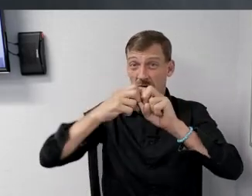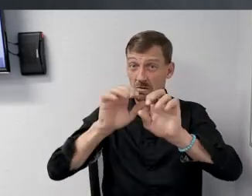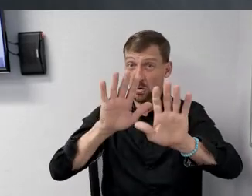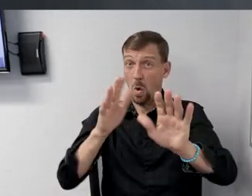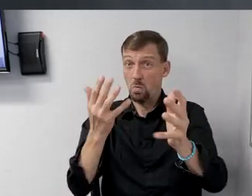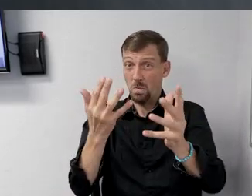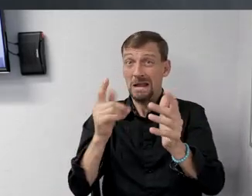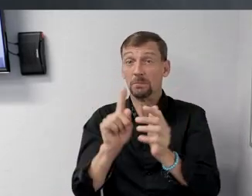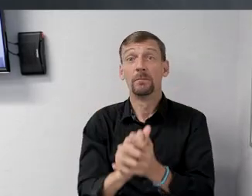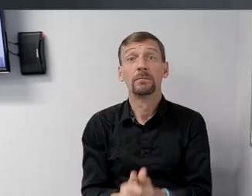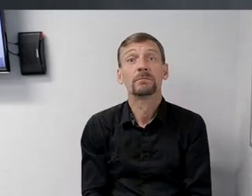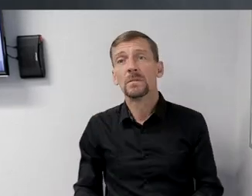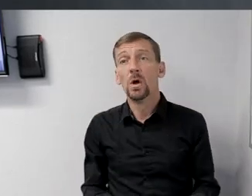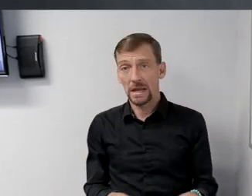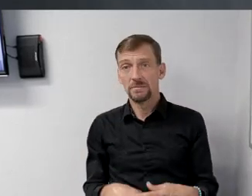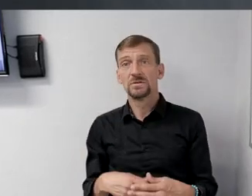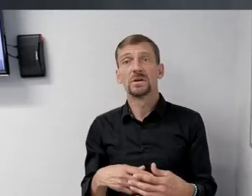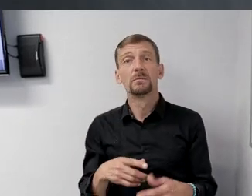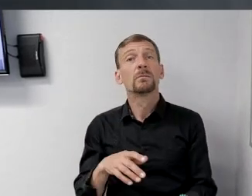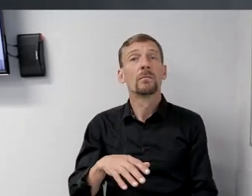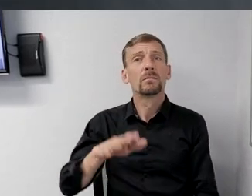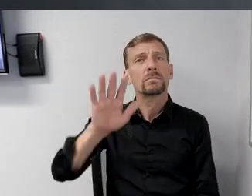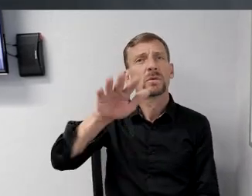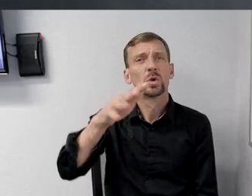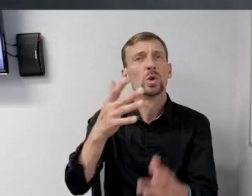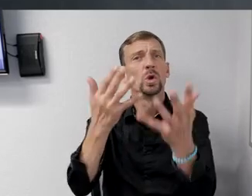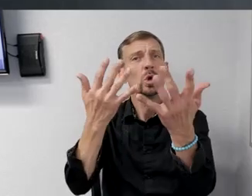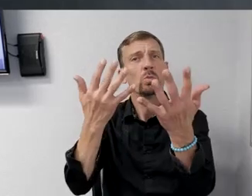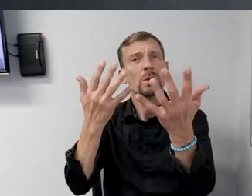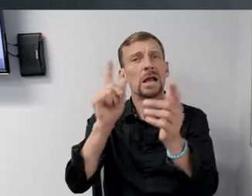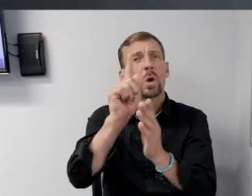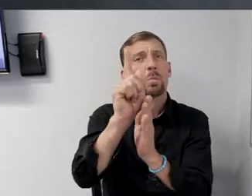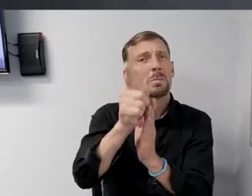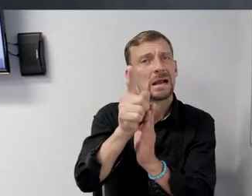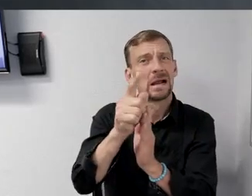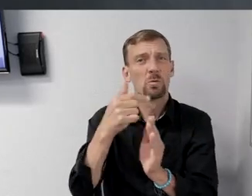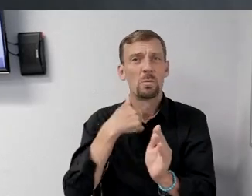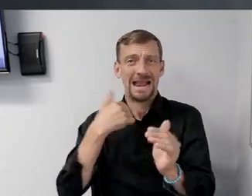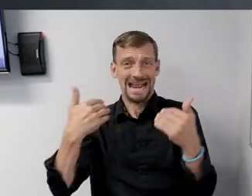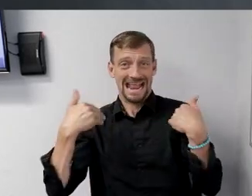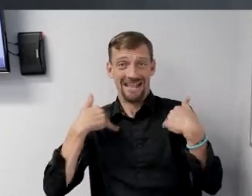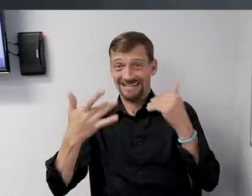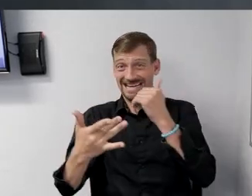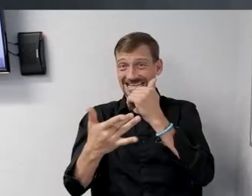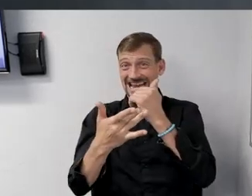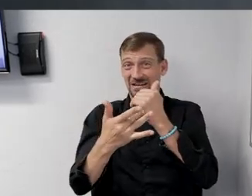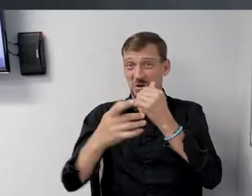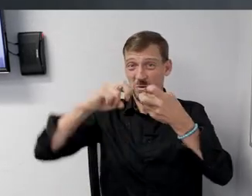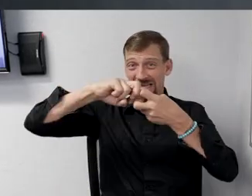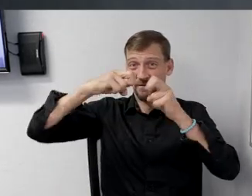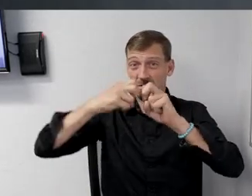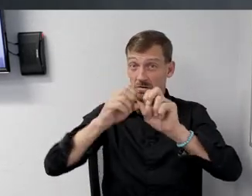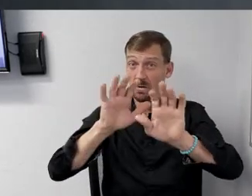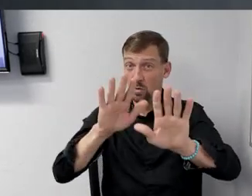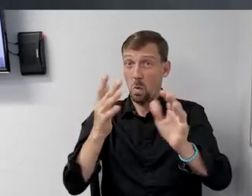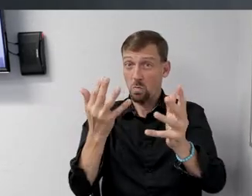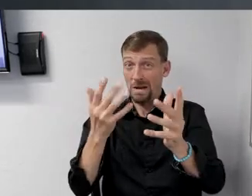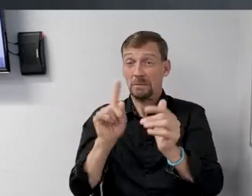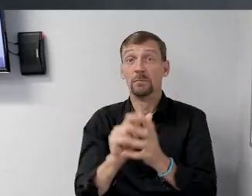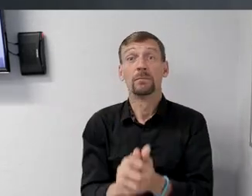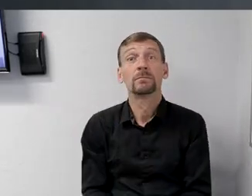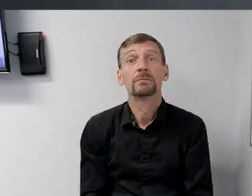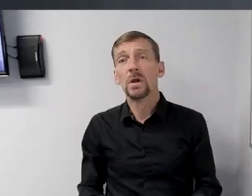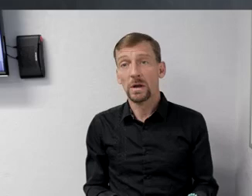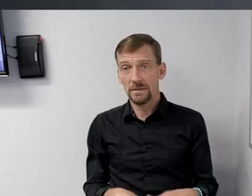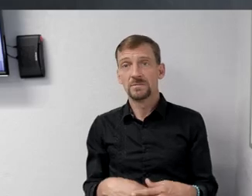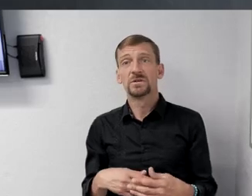believe that Tulare County had been allocated roughly $47 million of the money coming to the state. And I did hear